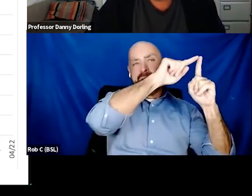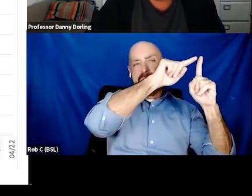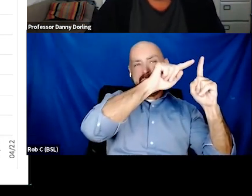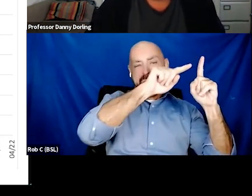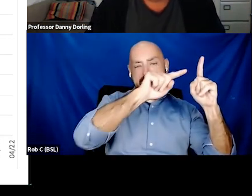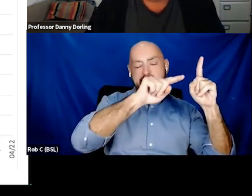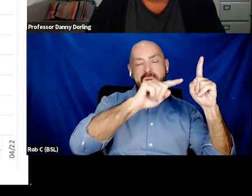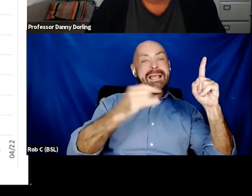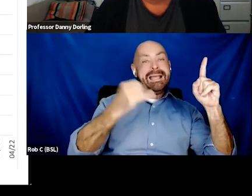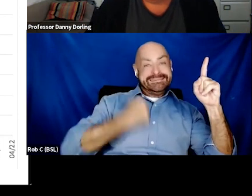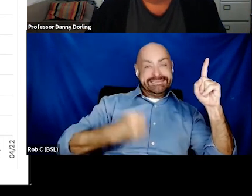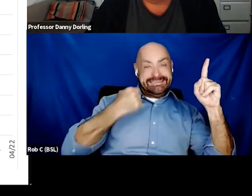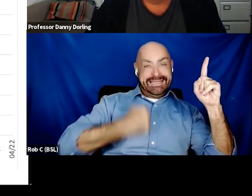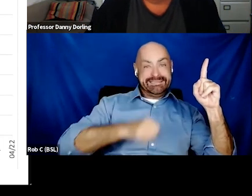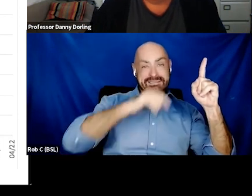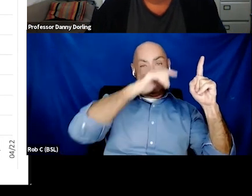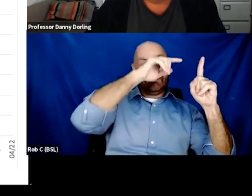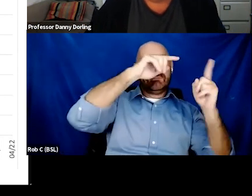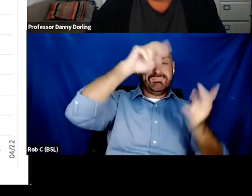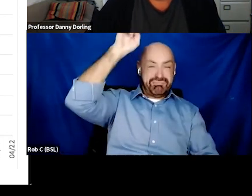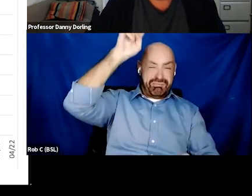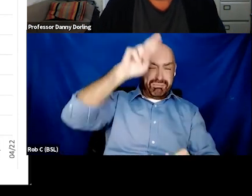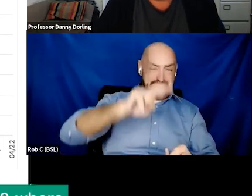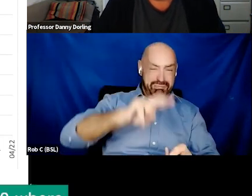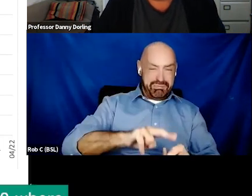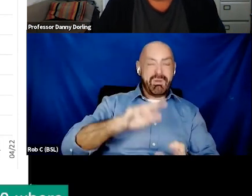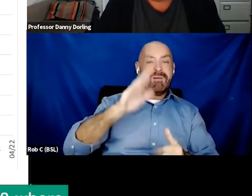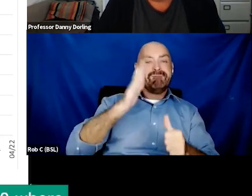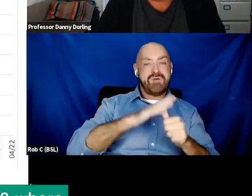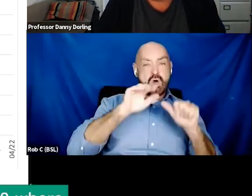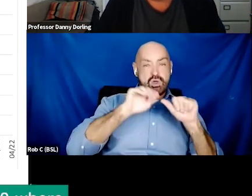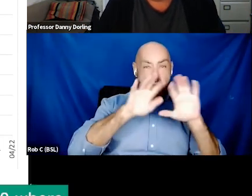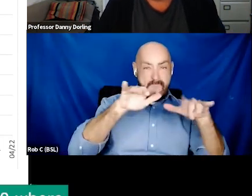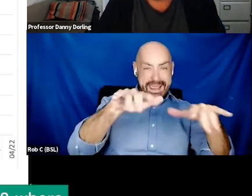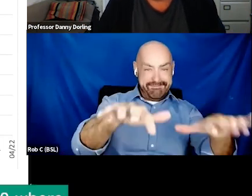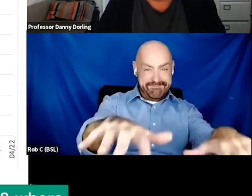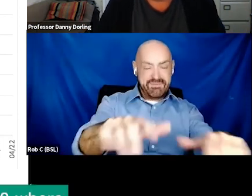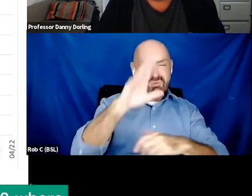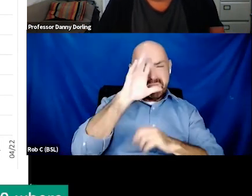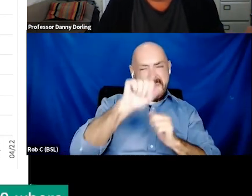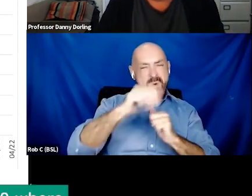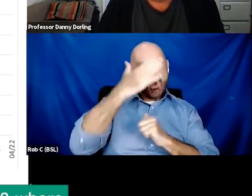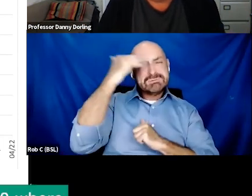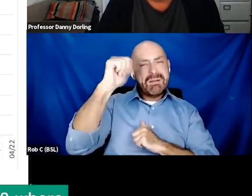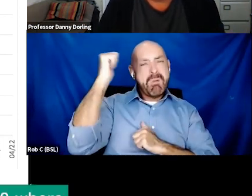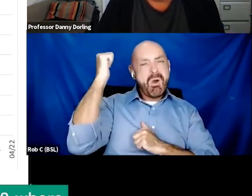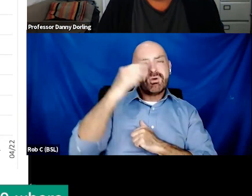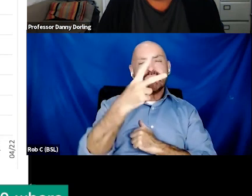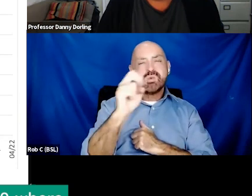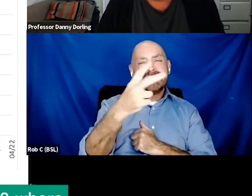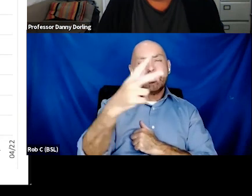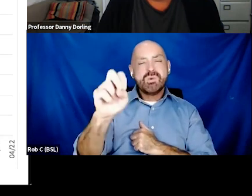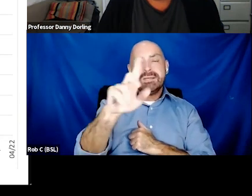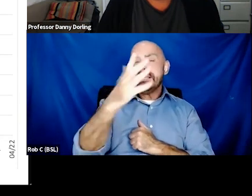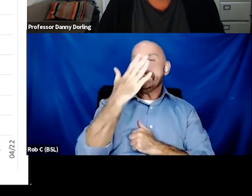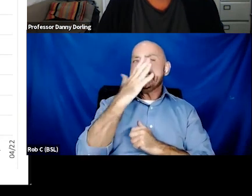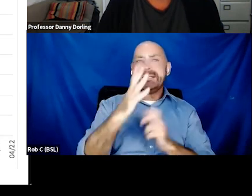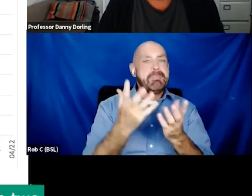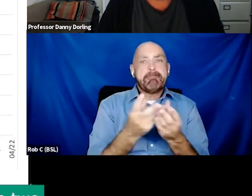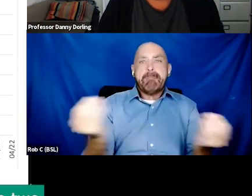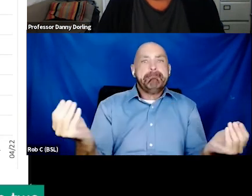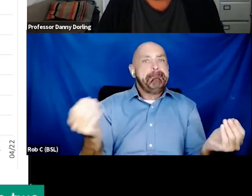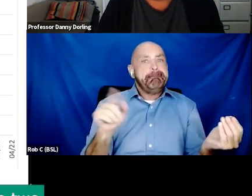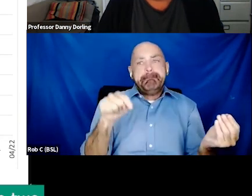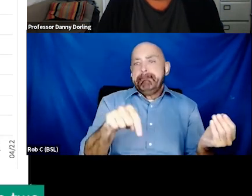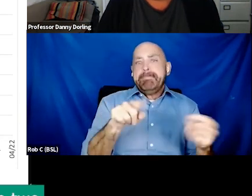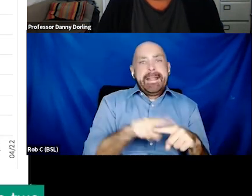disease dropped in the first wave to that summer, if you can remember, 2020, where it had almost disappeared from England.